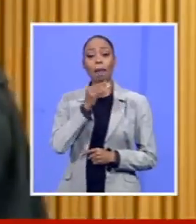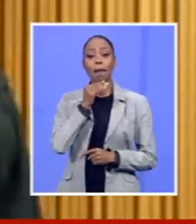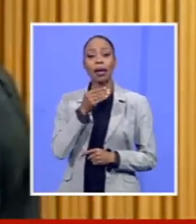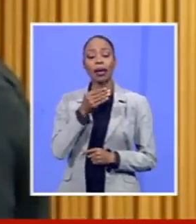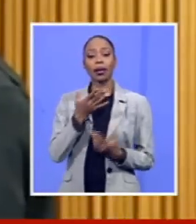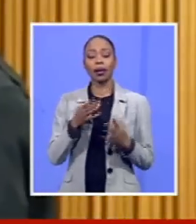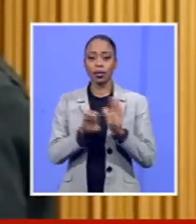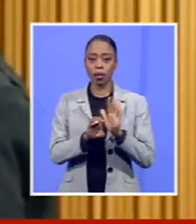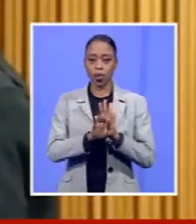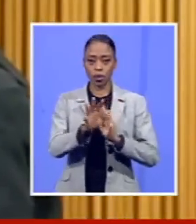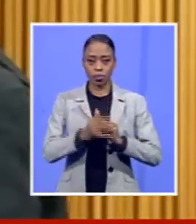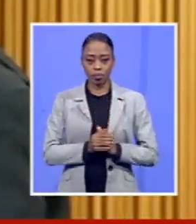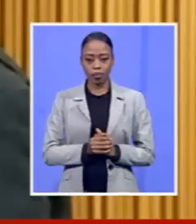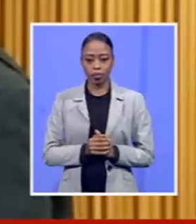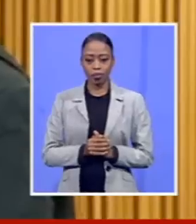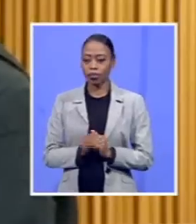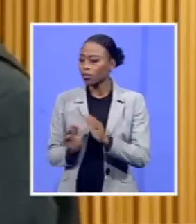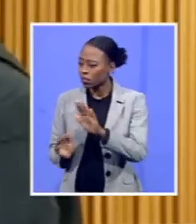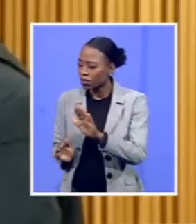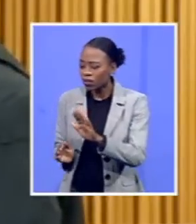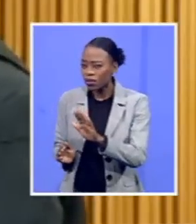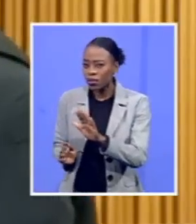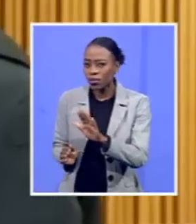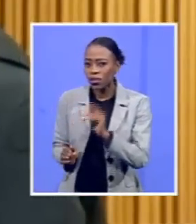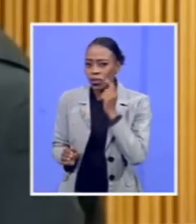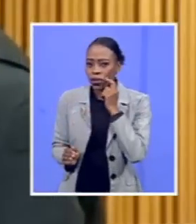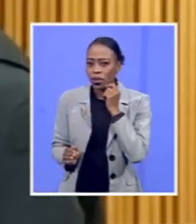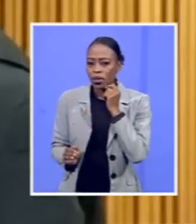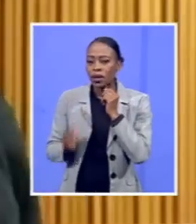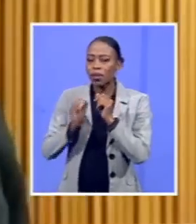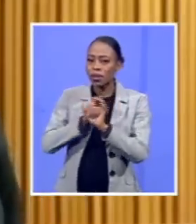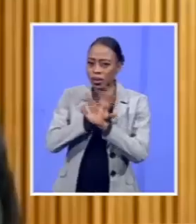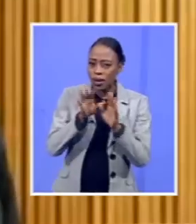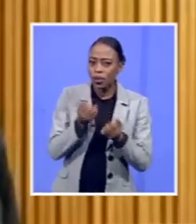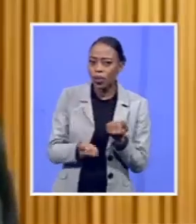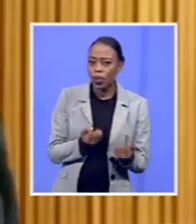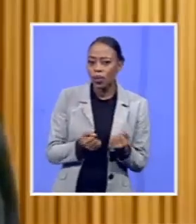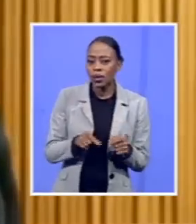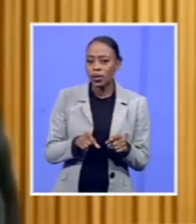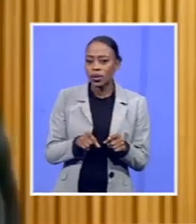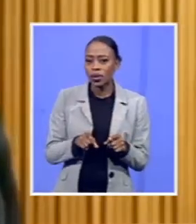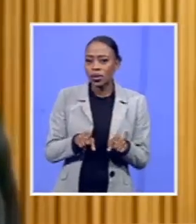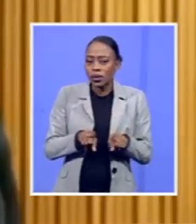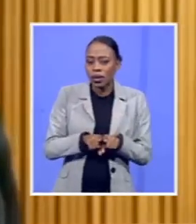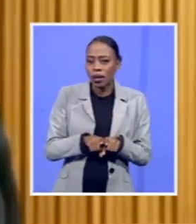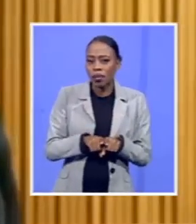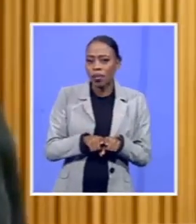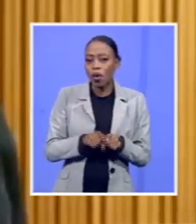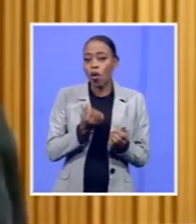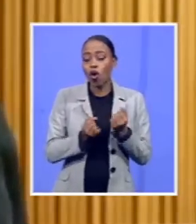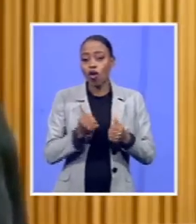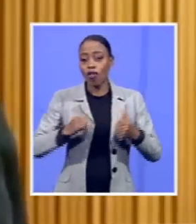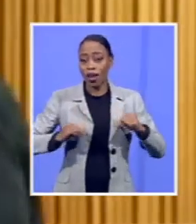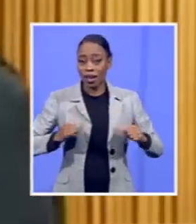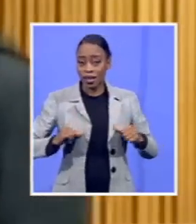again, let's take this example. Sorry. Just in fairness to that court, they made a clear distinction between a cause of action